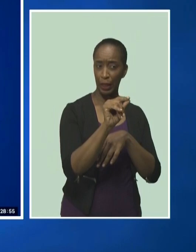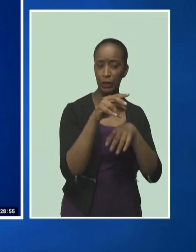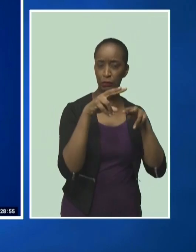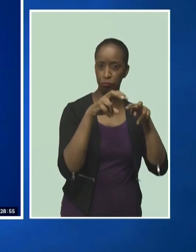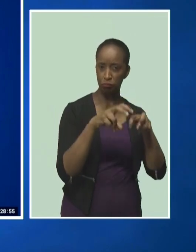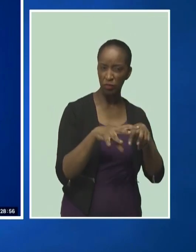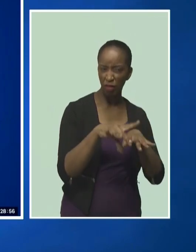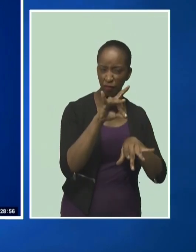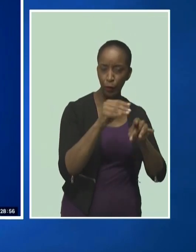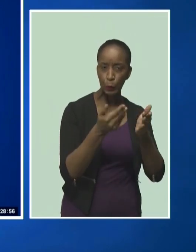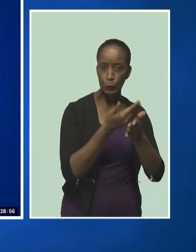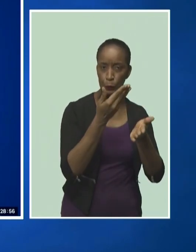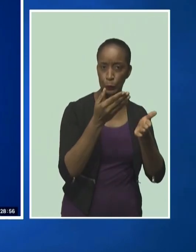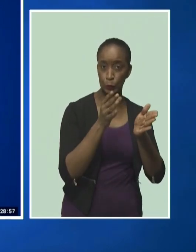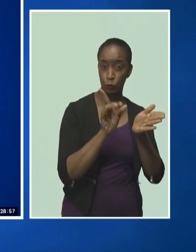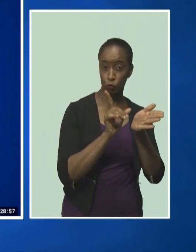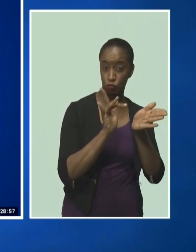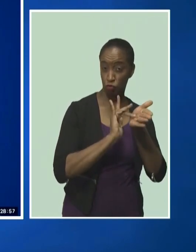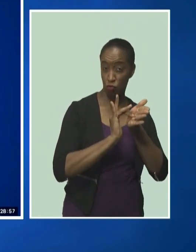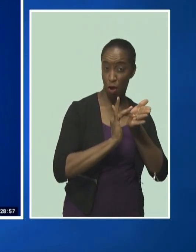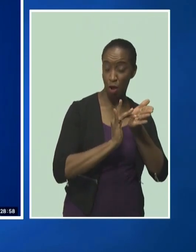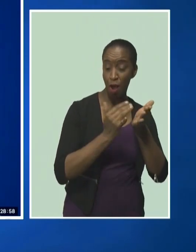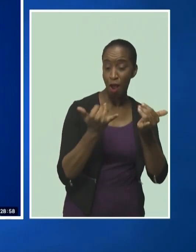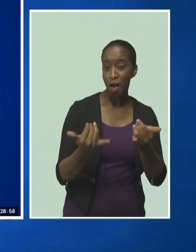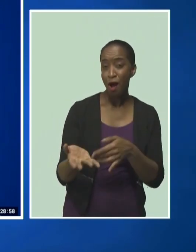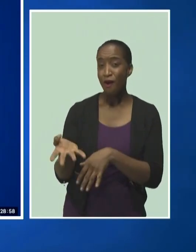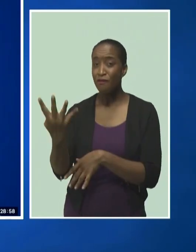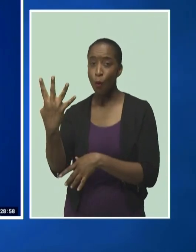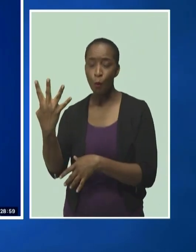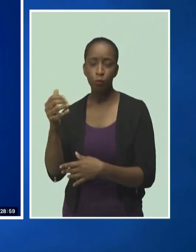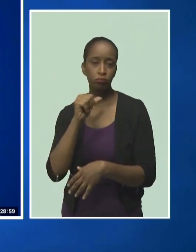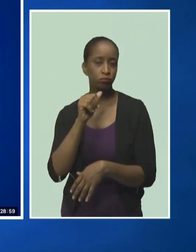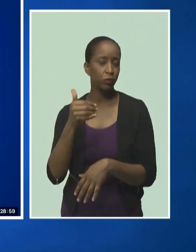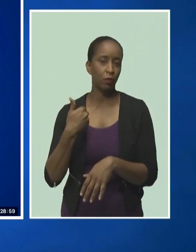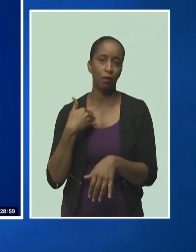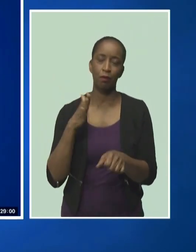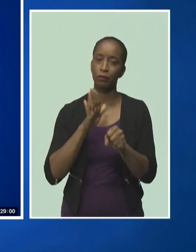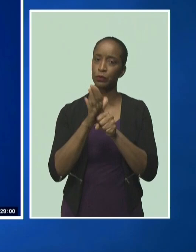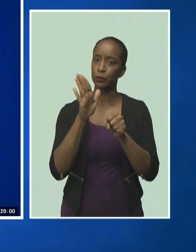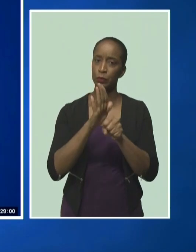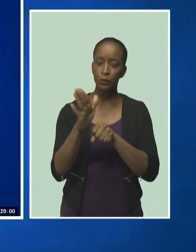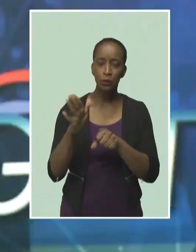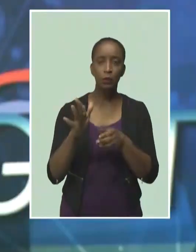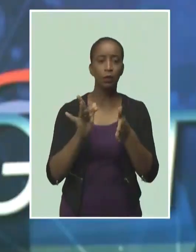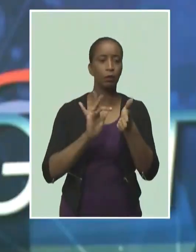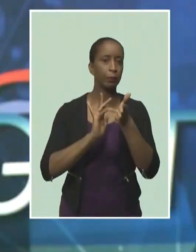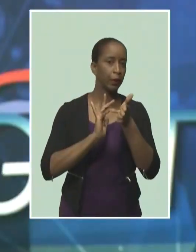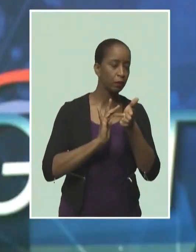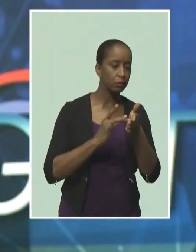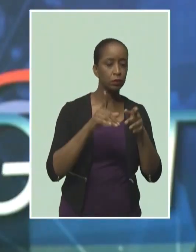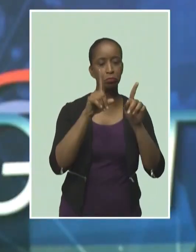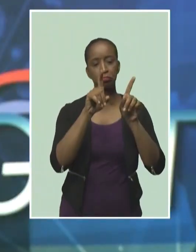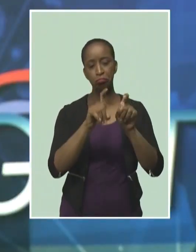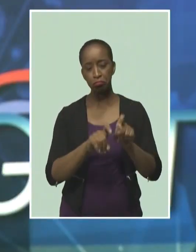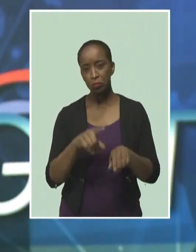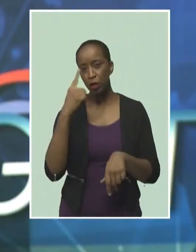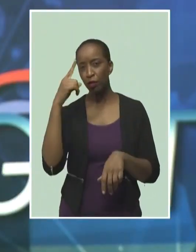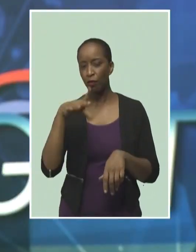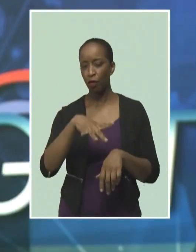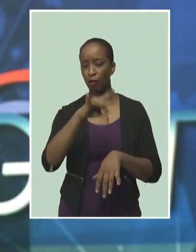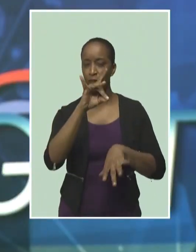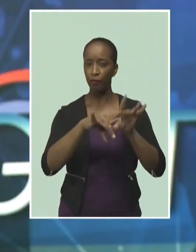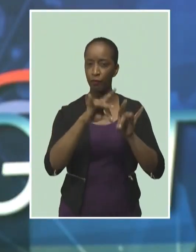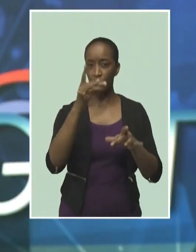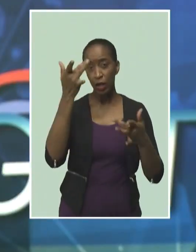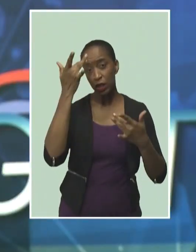We simply do not have enough new medicines or diagnostic tools in the pipeline. Ms. Motley says the time